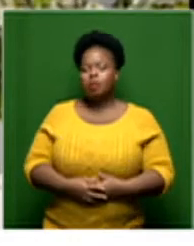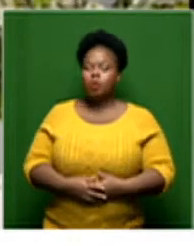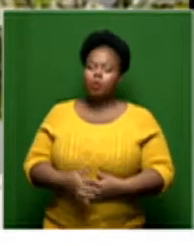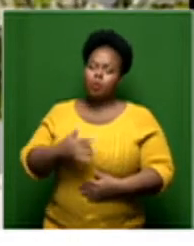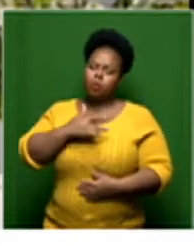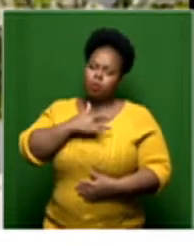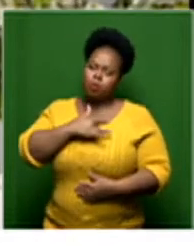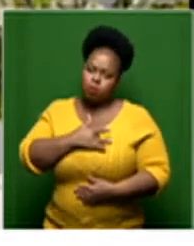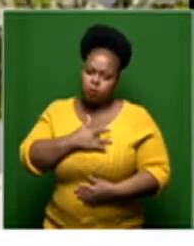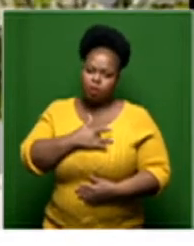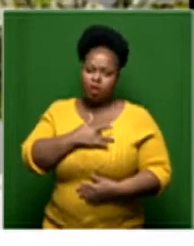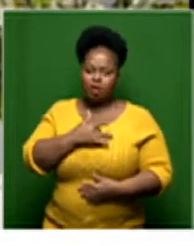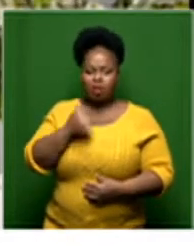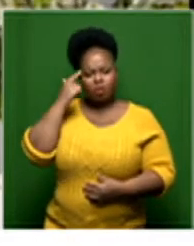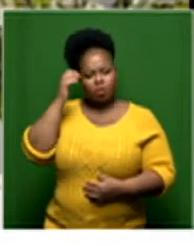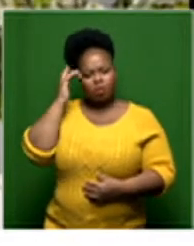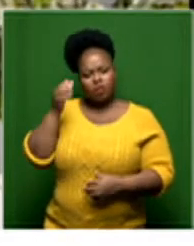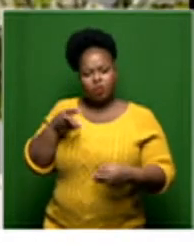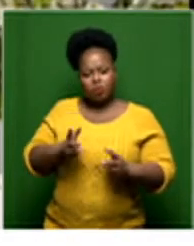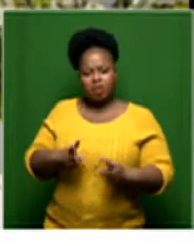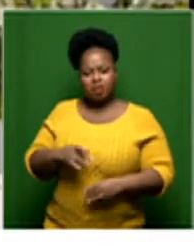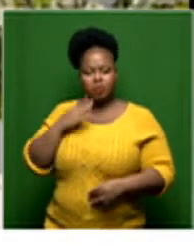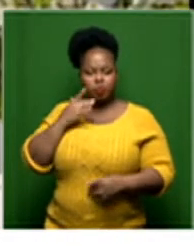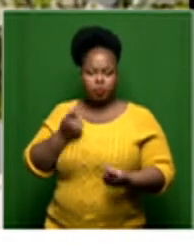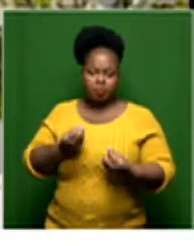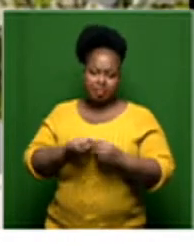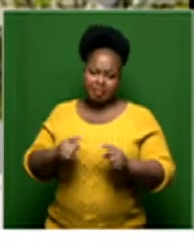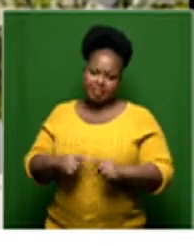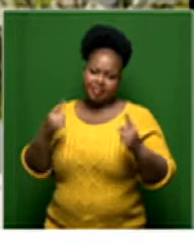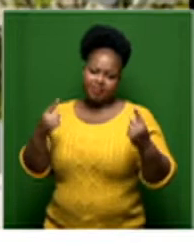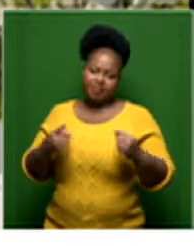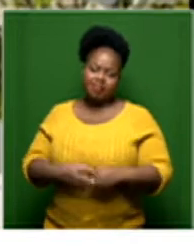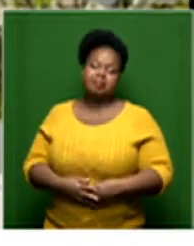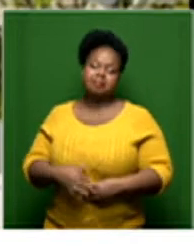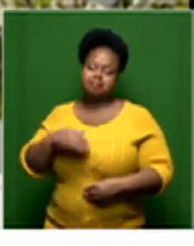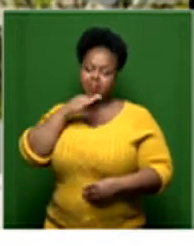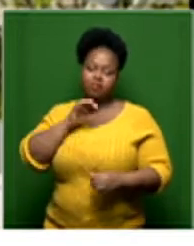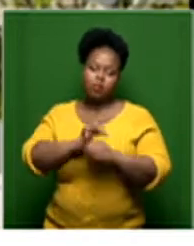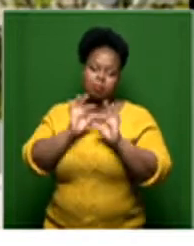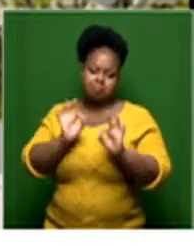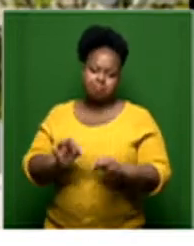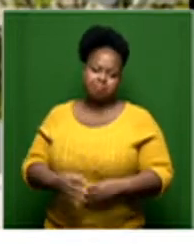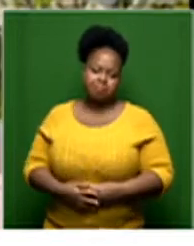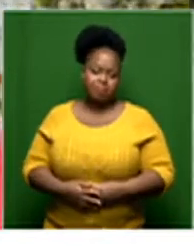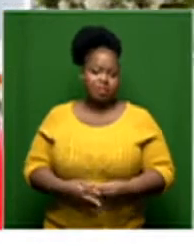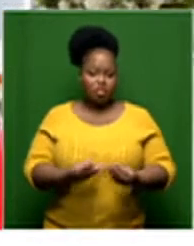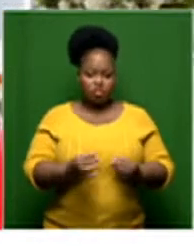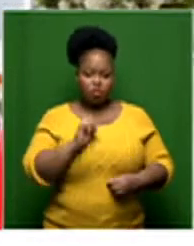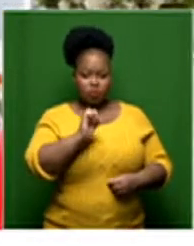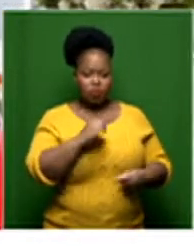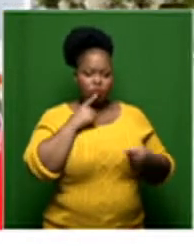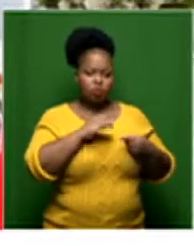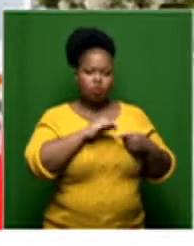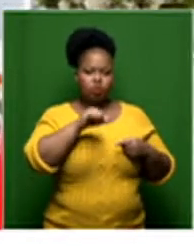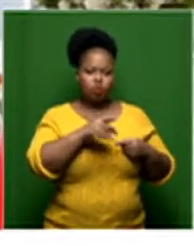deep and thoughtful manner, doing things differently and meaningfully. And her children, Joshua